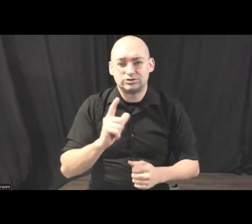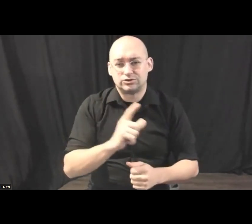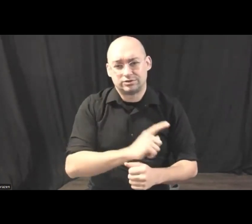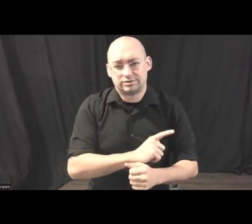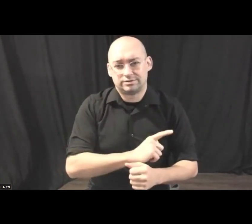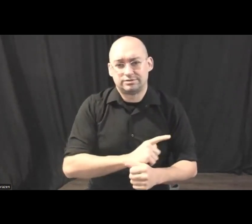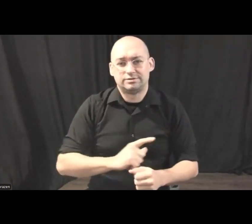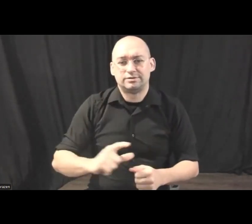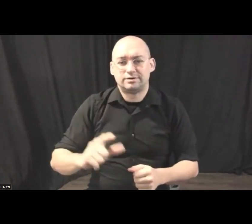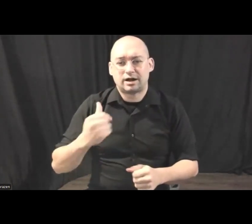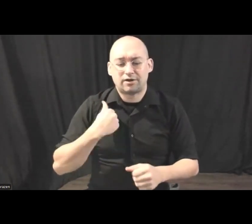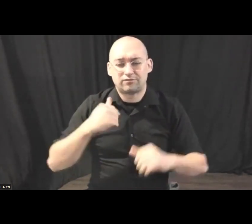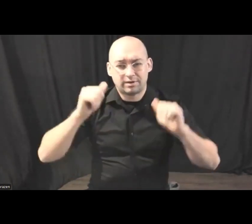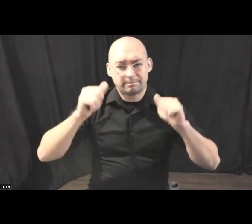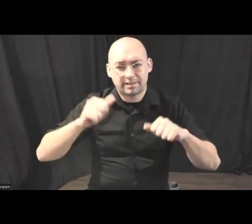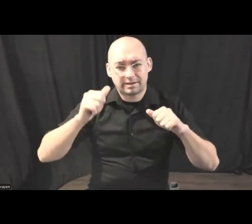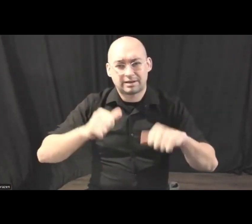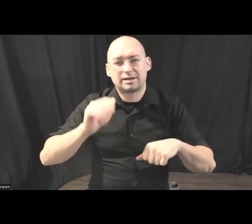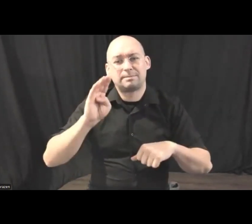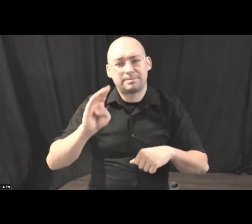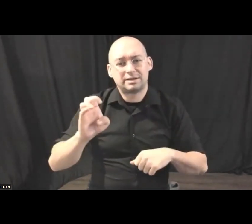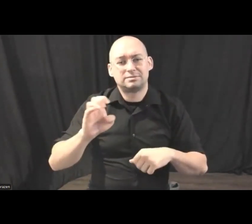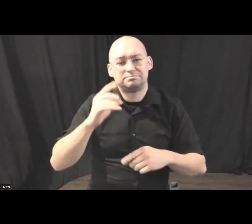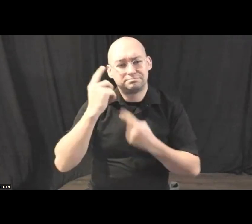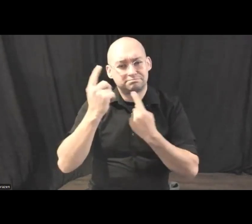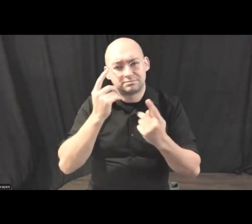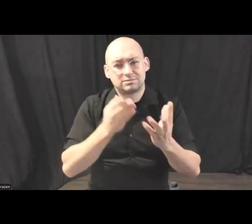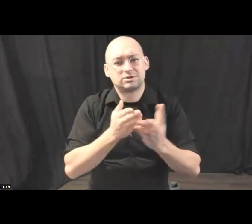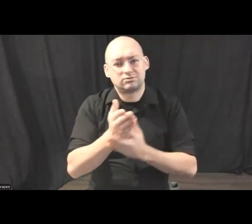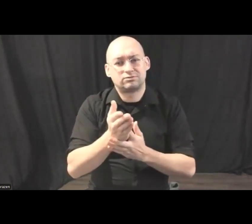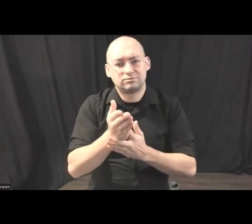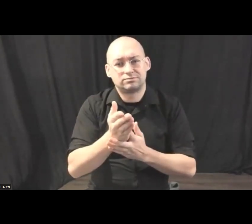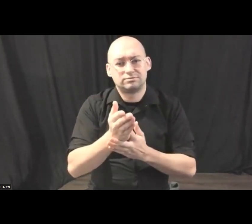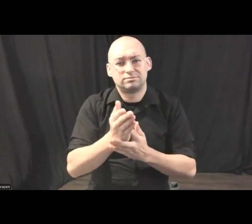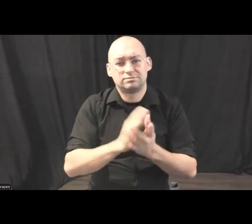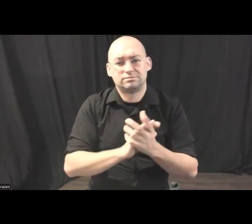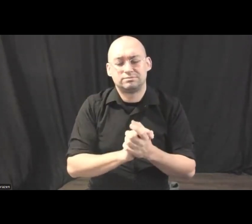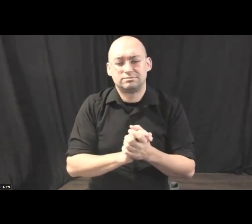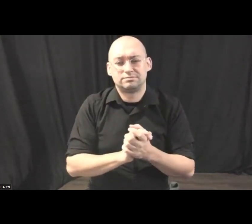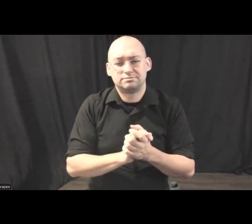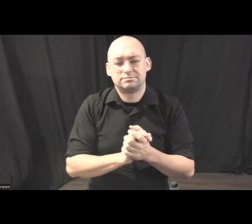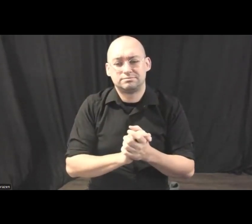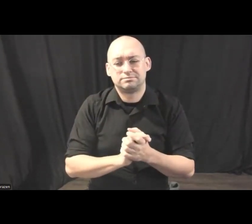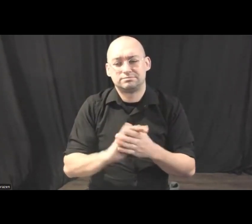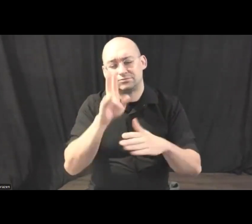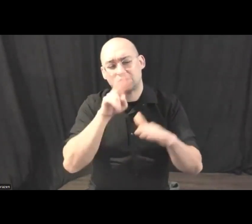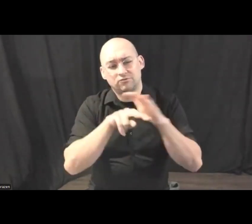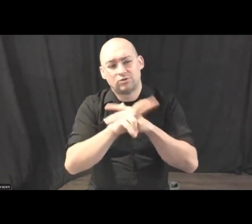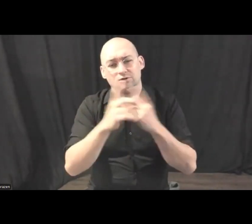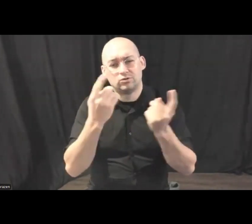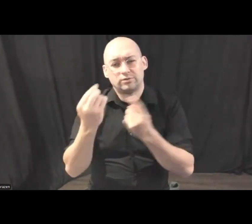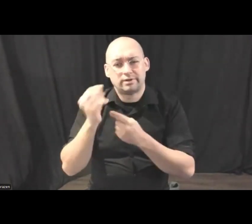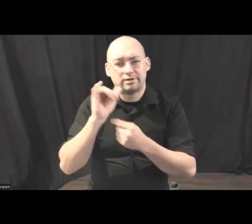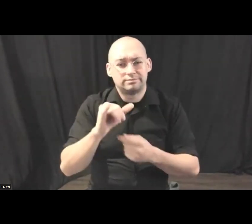be really thinking through how we're, again, protecting. I look forward to doing that in that space with you as